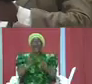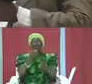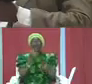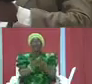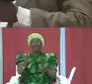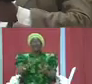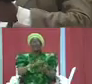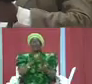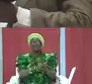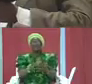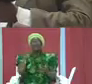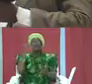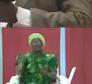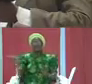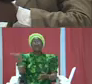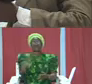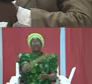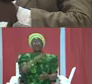Those of you who are